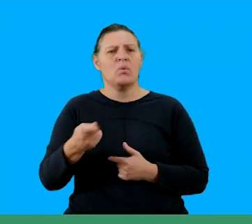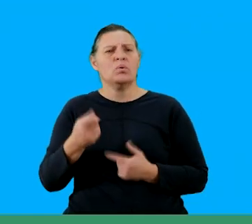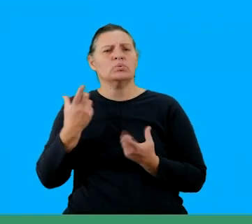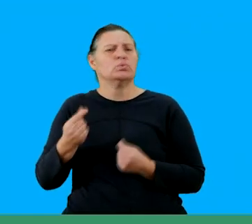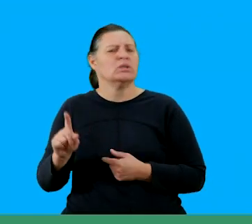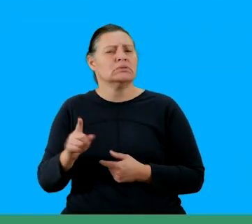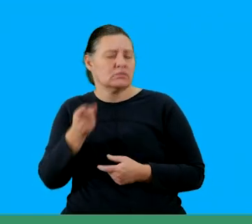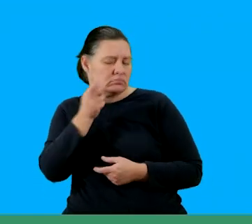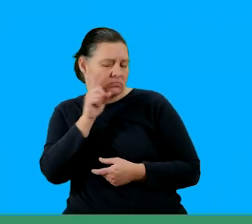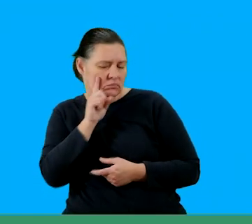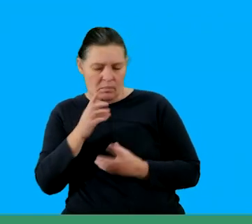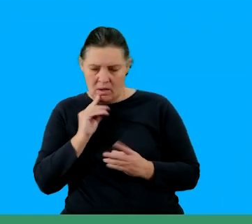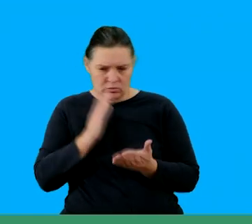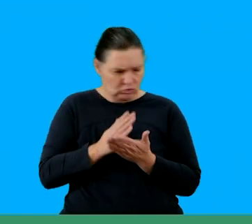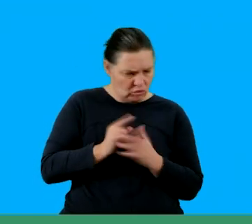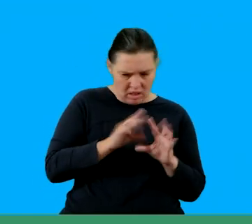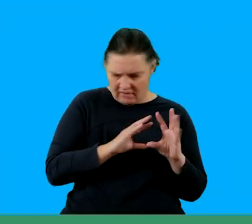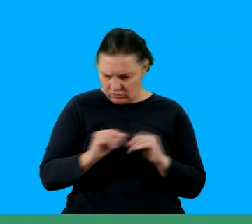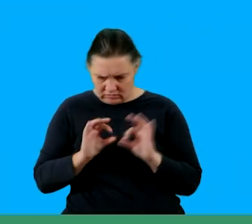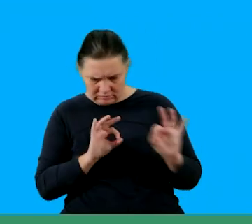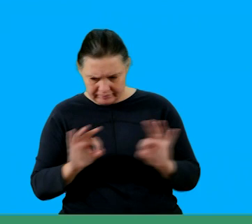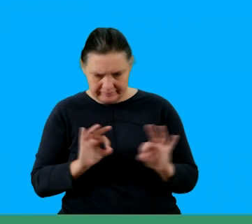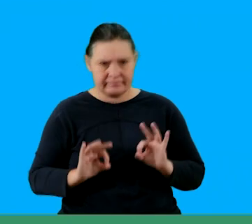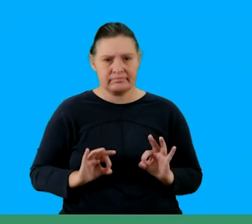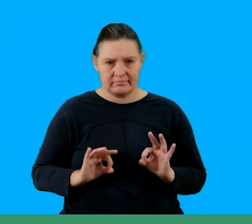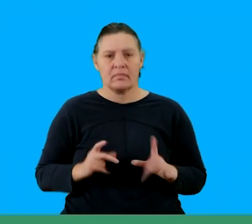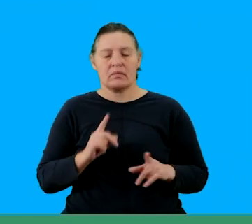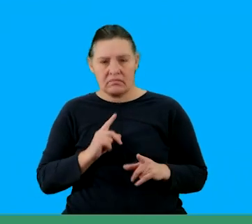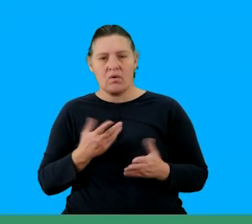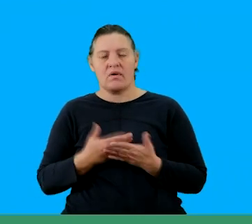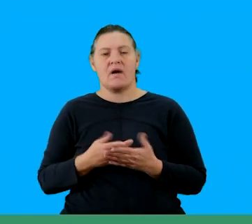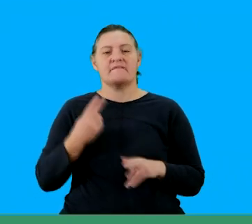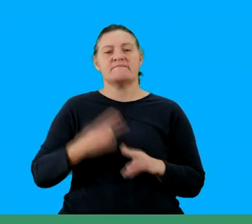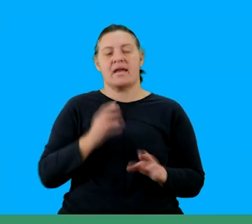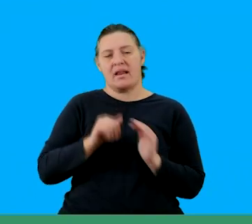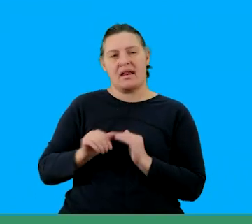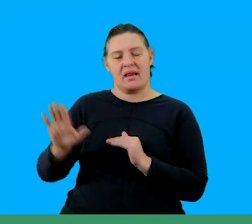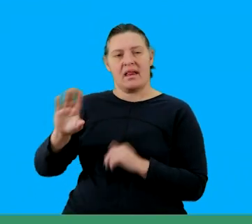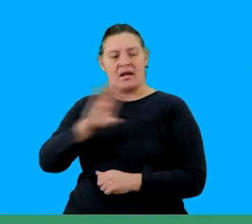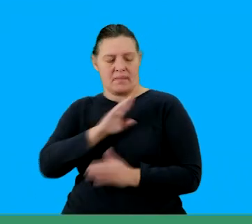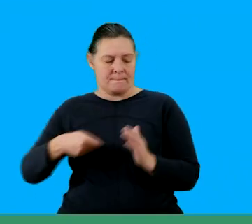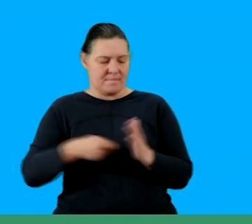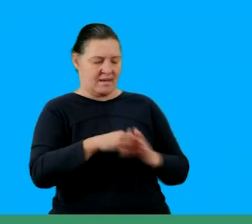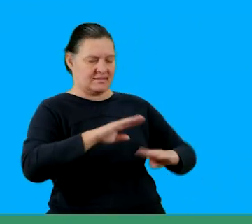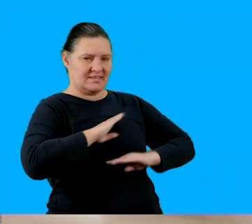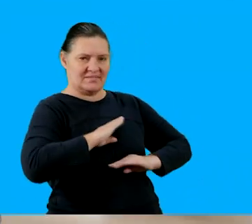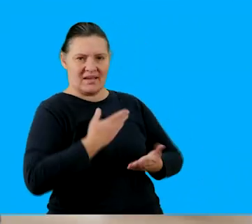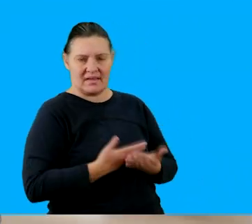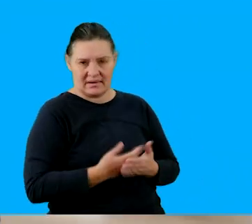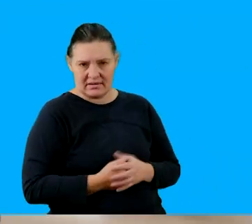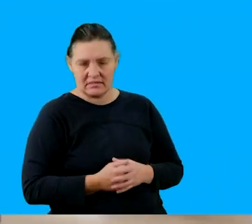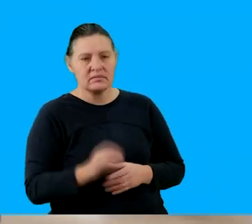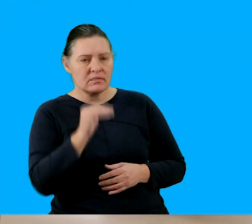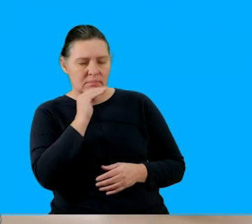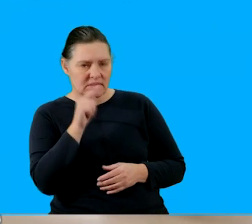they're inspecting to ensure that everything is proper in order for the final consumer to be satisfied. So that's what